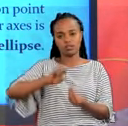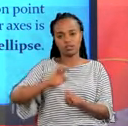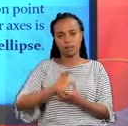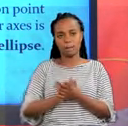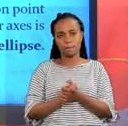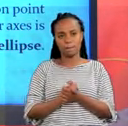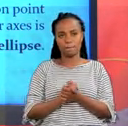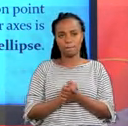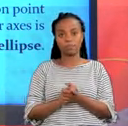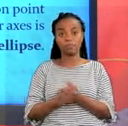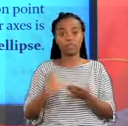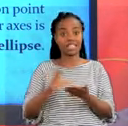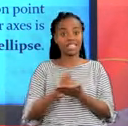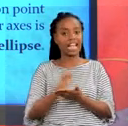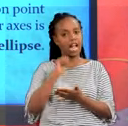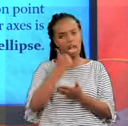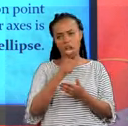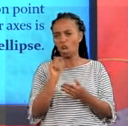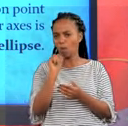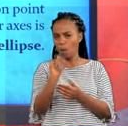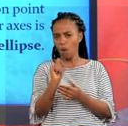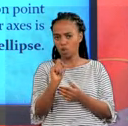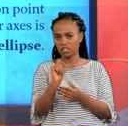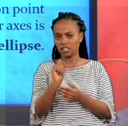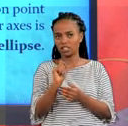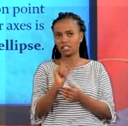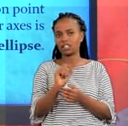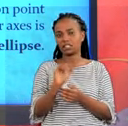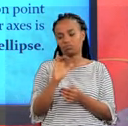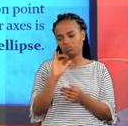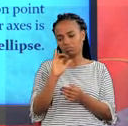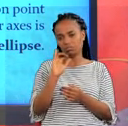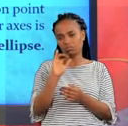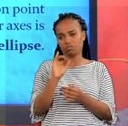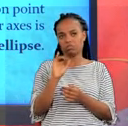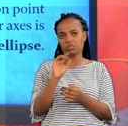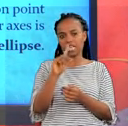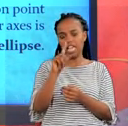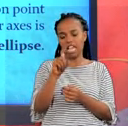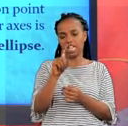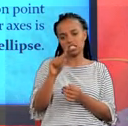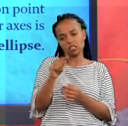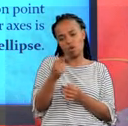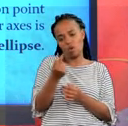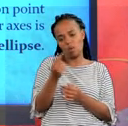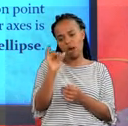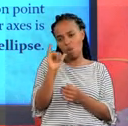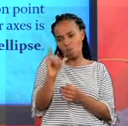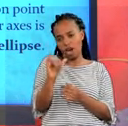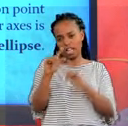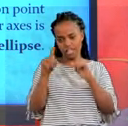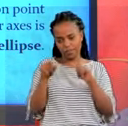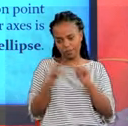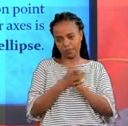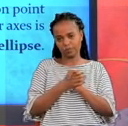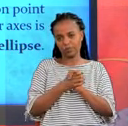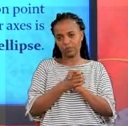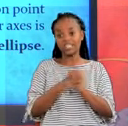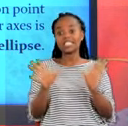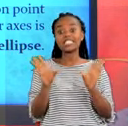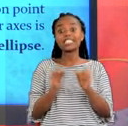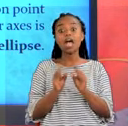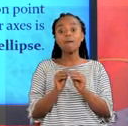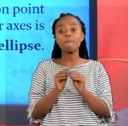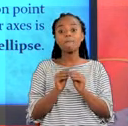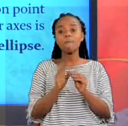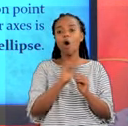If you take any point here, arbitrary point, x, y, the sum